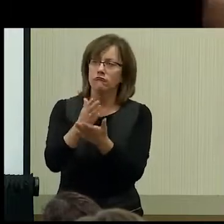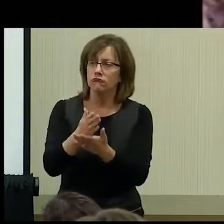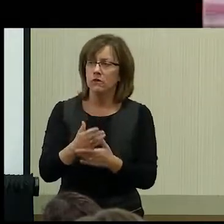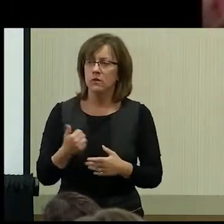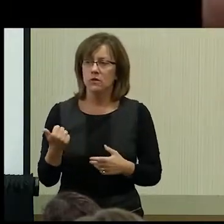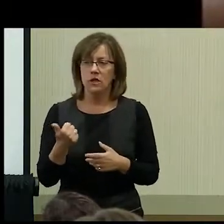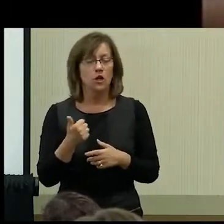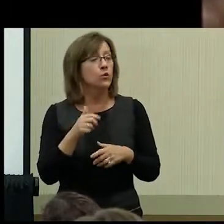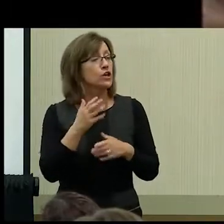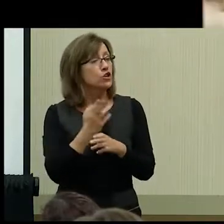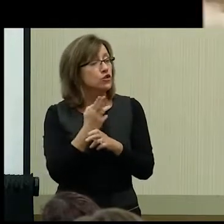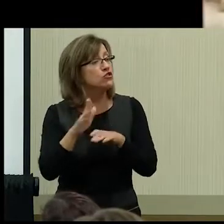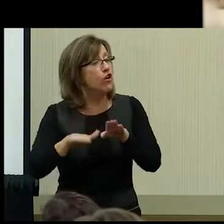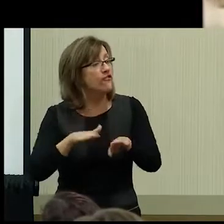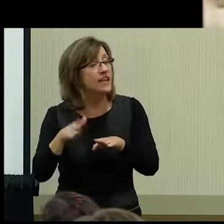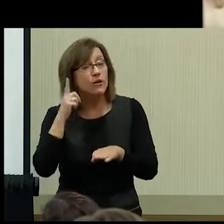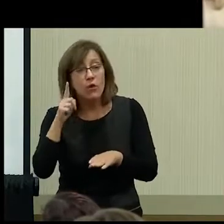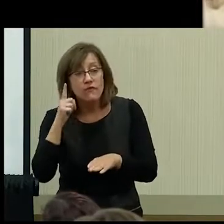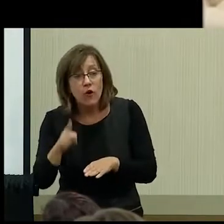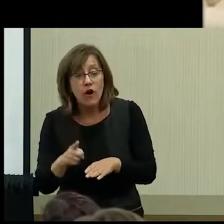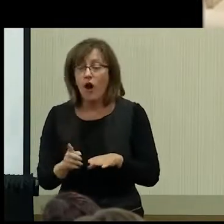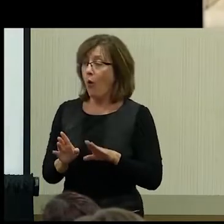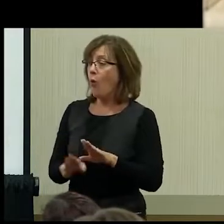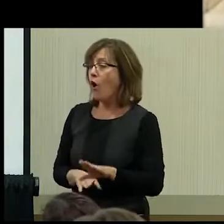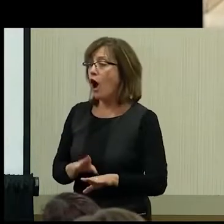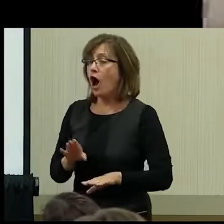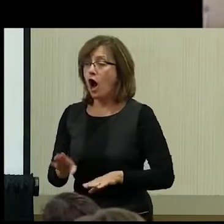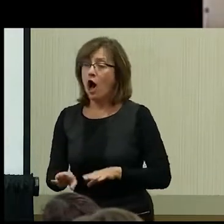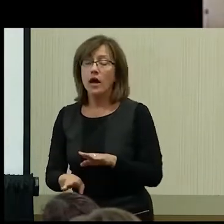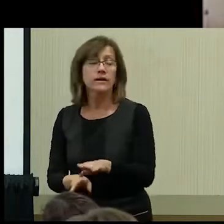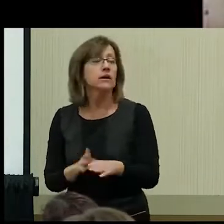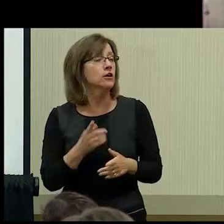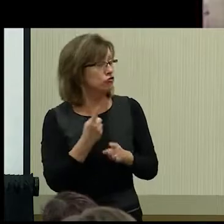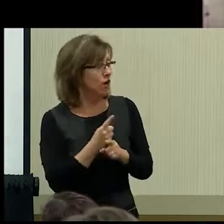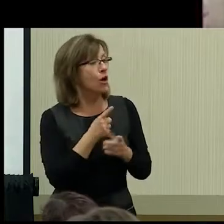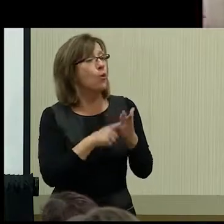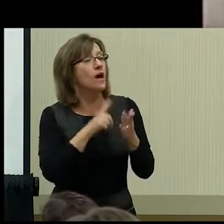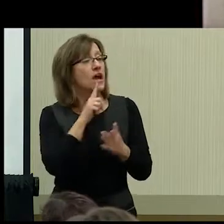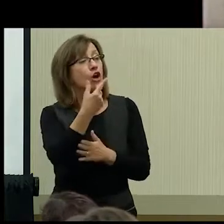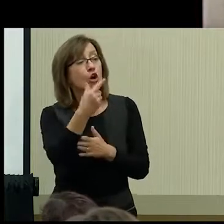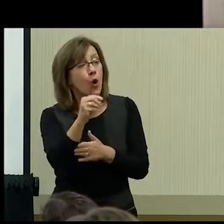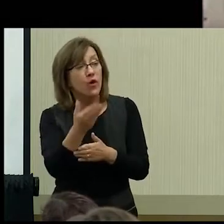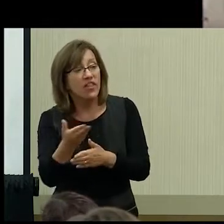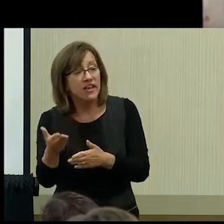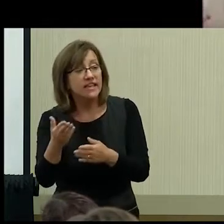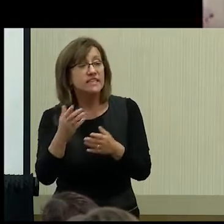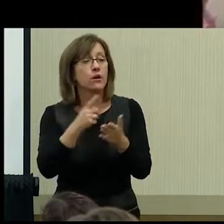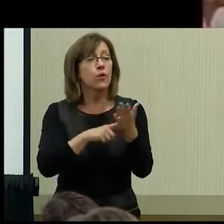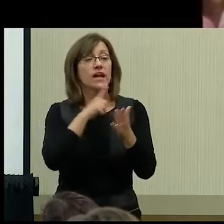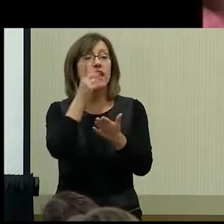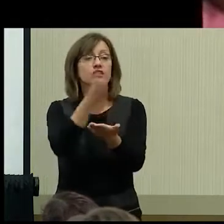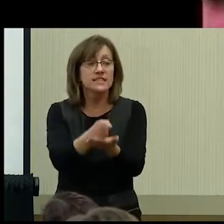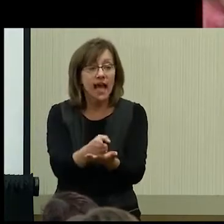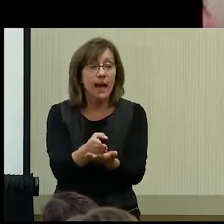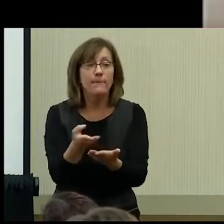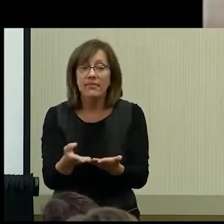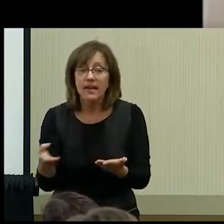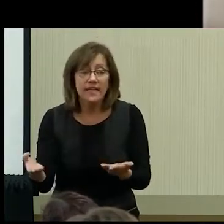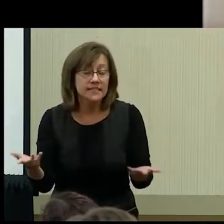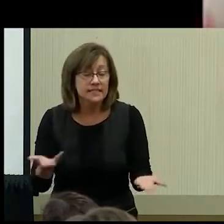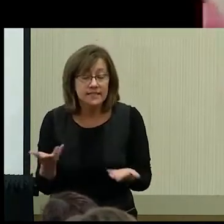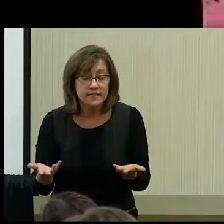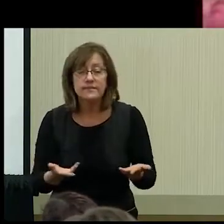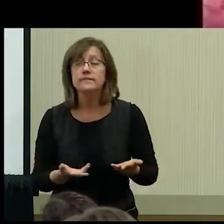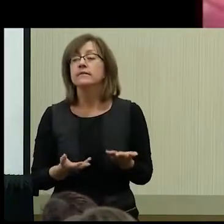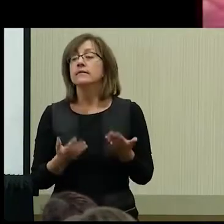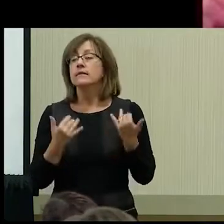for walking. What are go things and what are stop things? What are stop